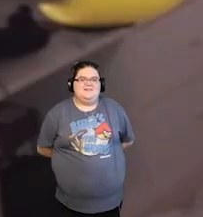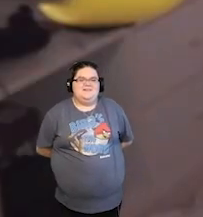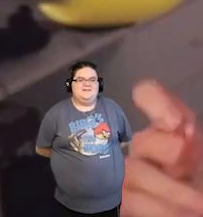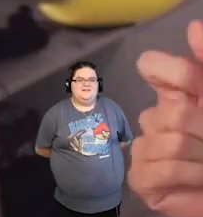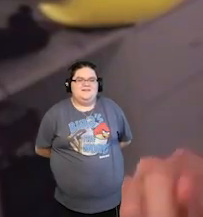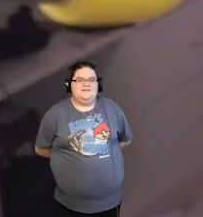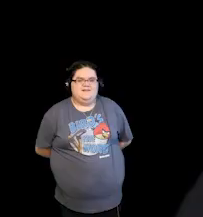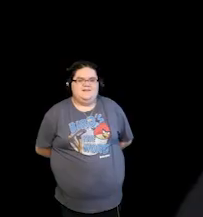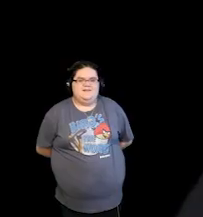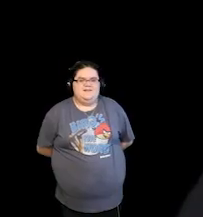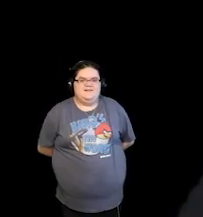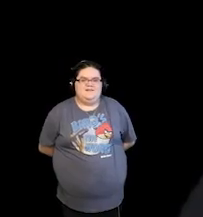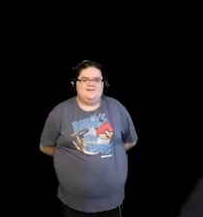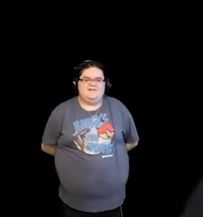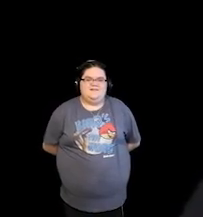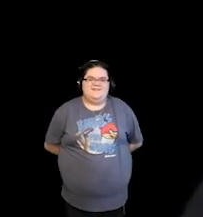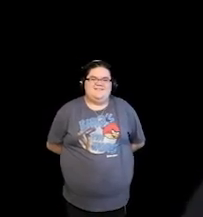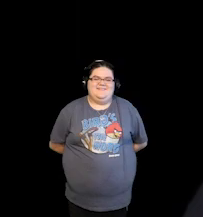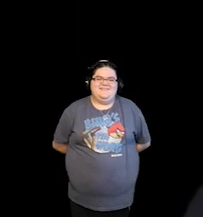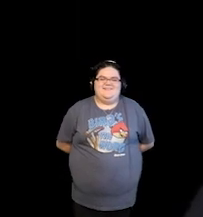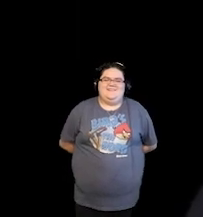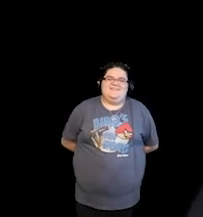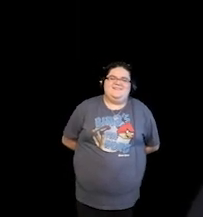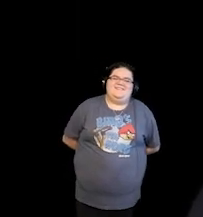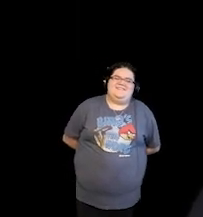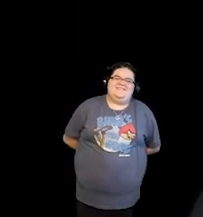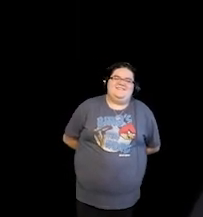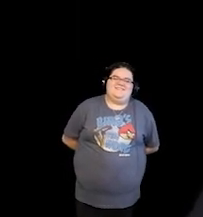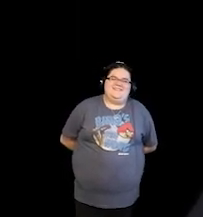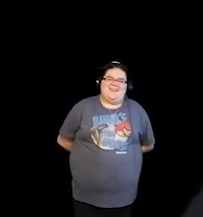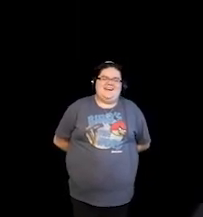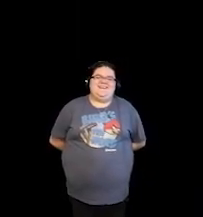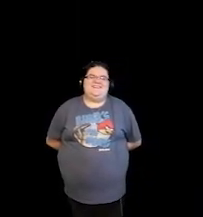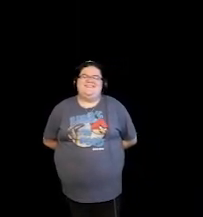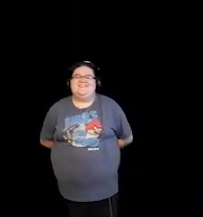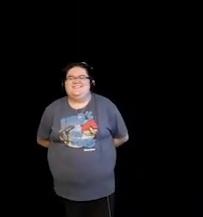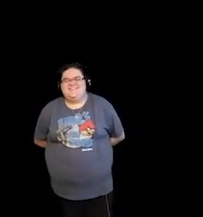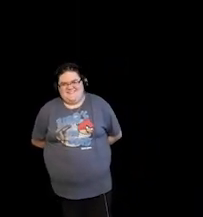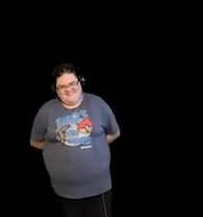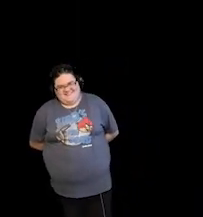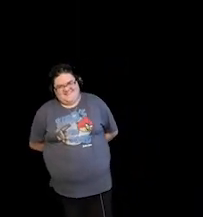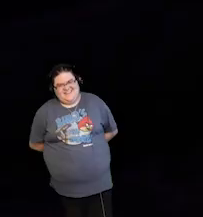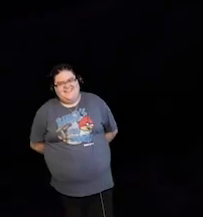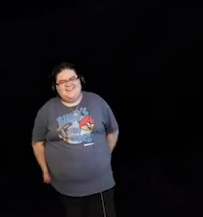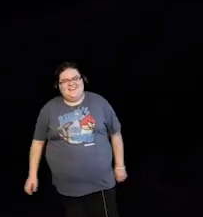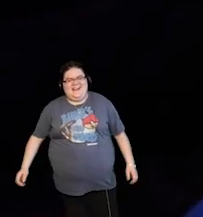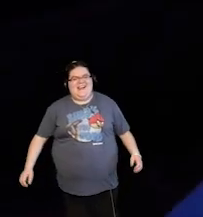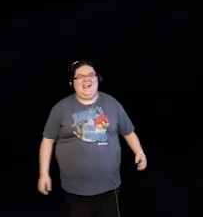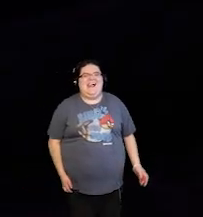No, he just killed me and reported instantly. KSI was actually doing the maze. It was actually